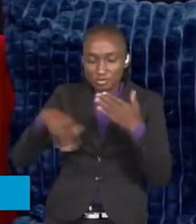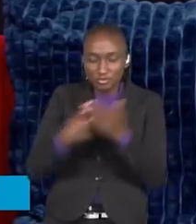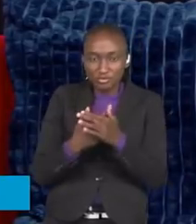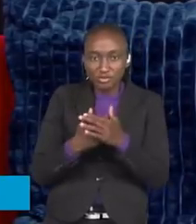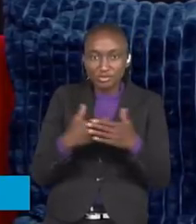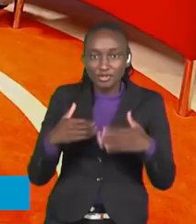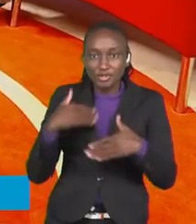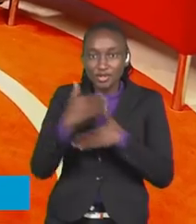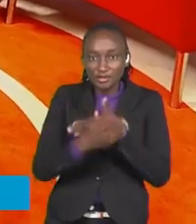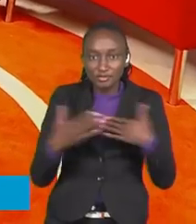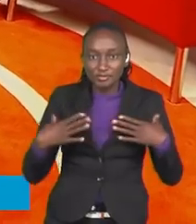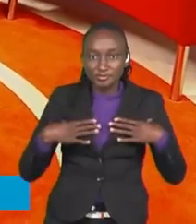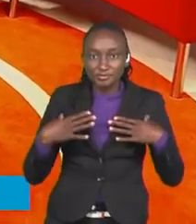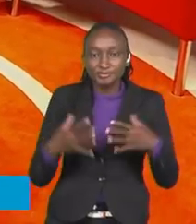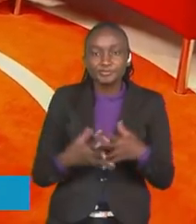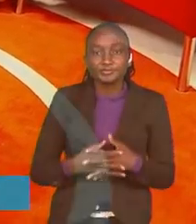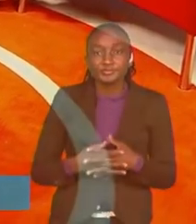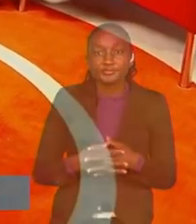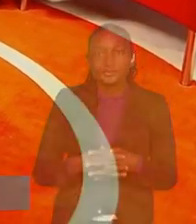short break.